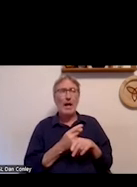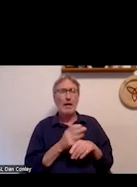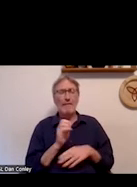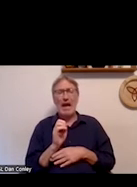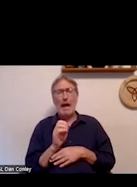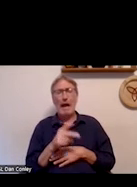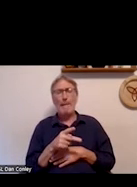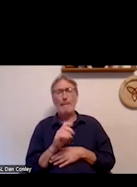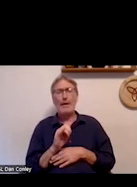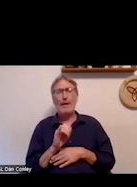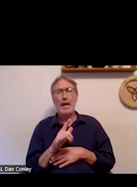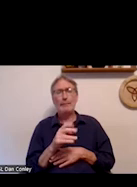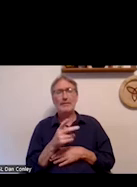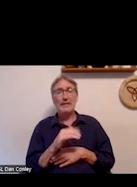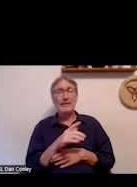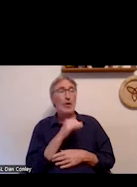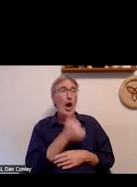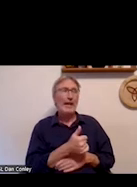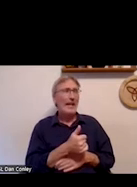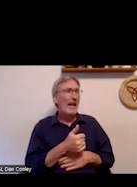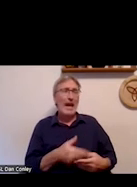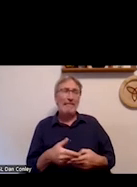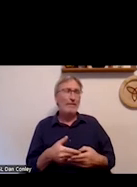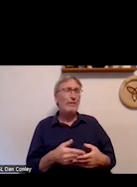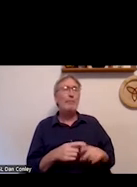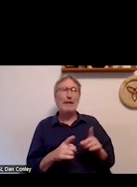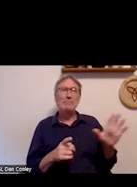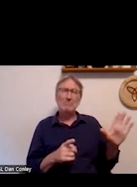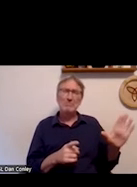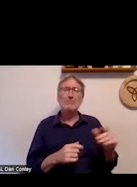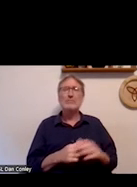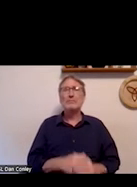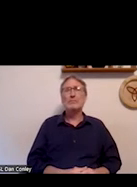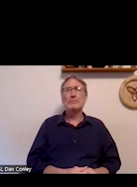no, he isn't an infant because he's one of the lucky ones.